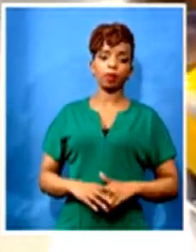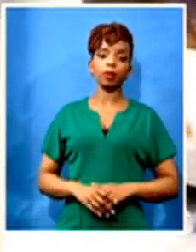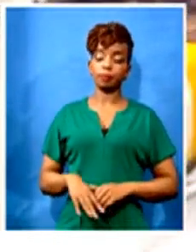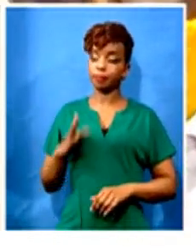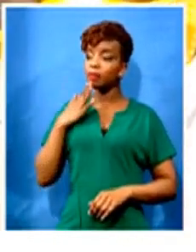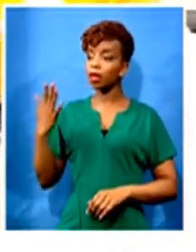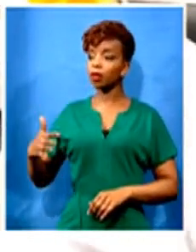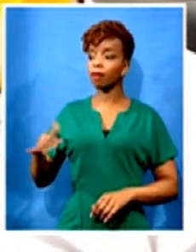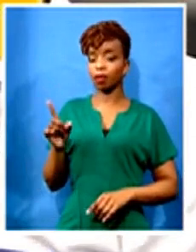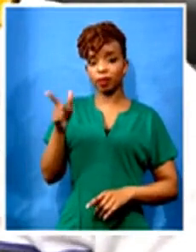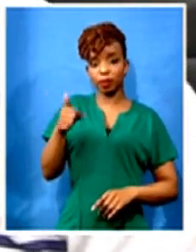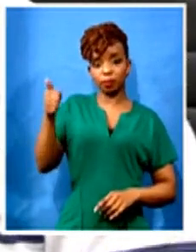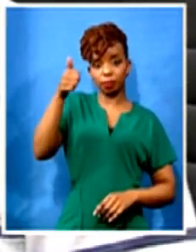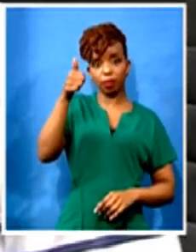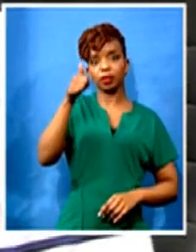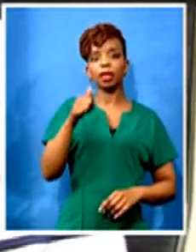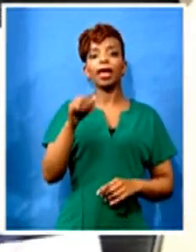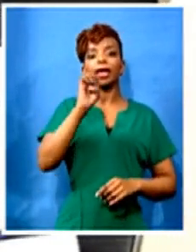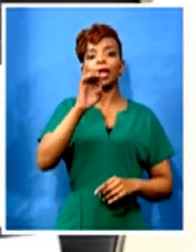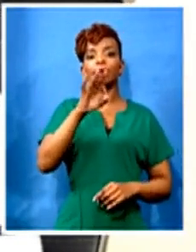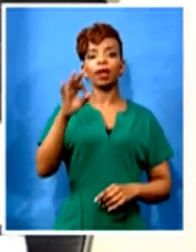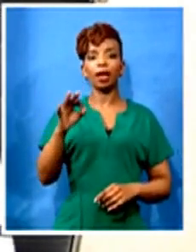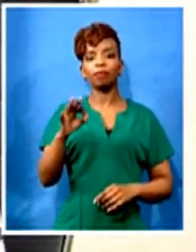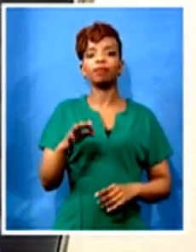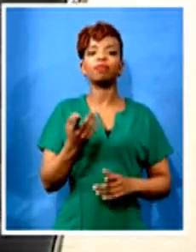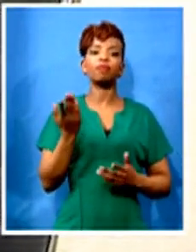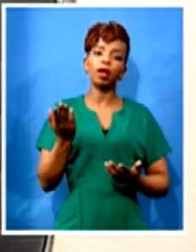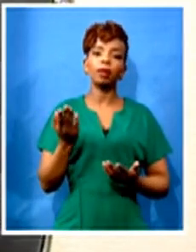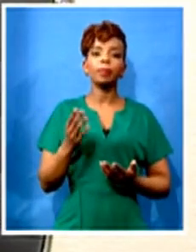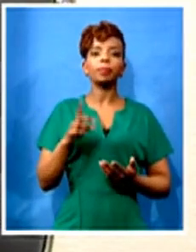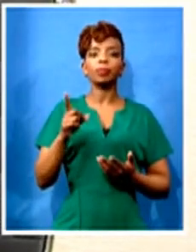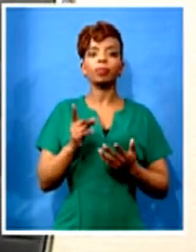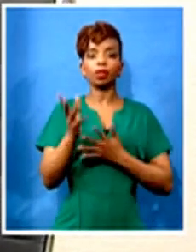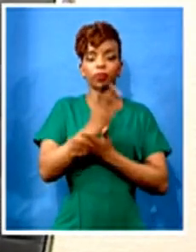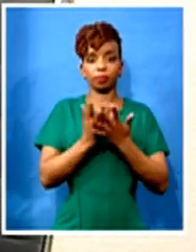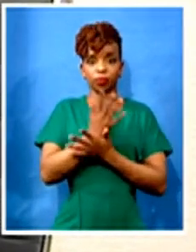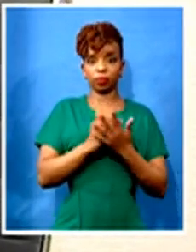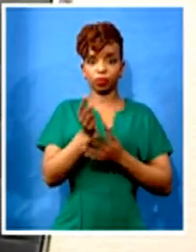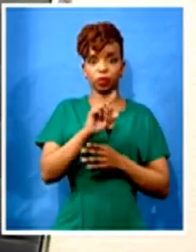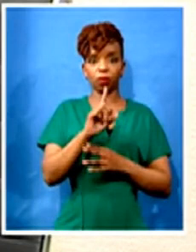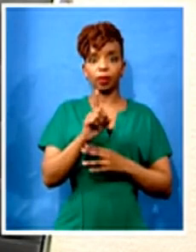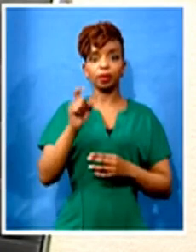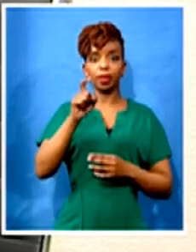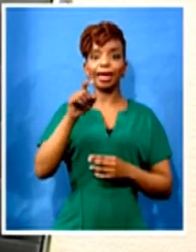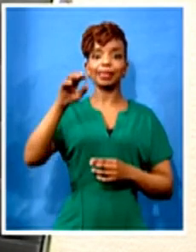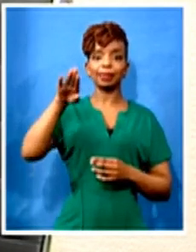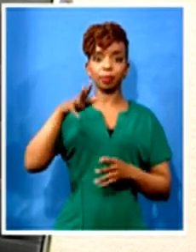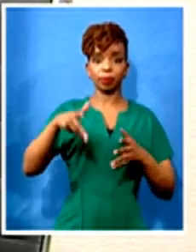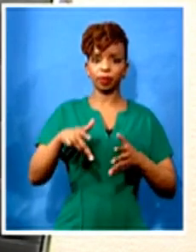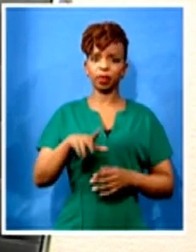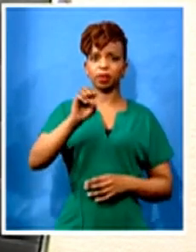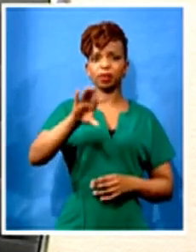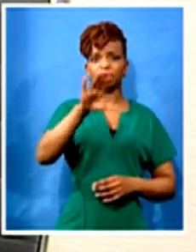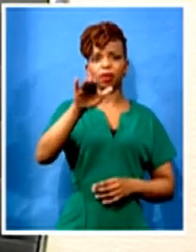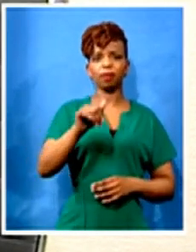Mr. Godrich Gardee, basically speaking that they are calling for the High Commissioner of Zimbabwe here in South Africa to be deported back to his country of